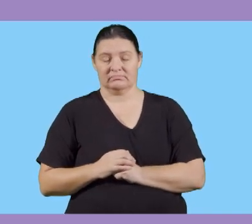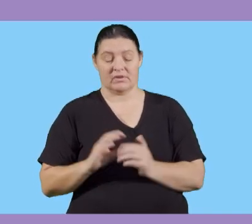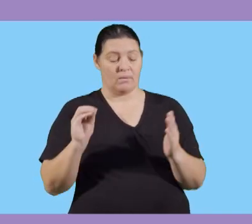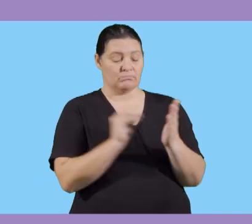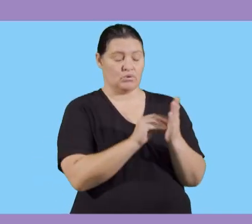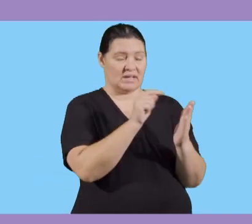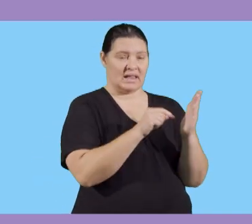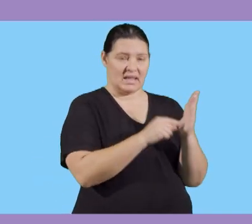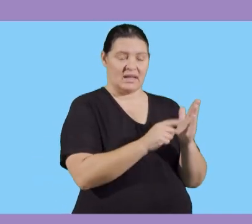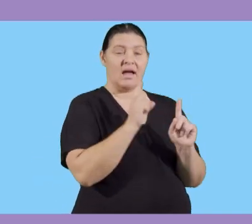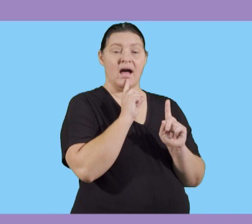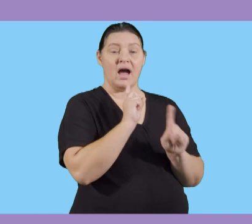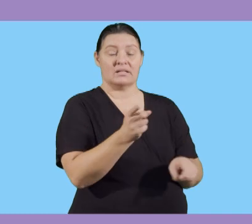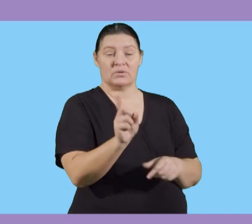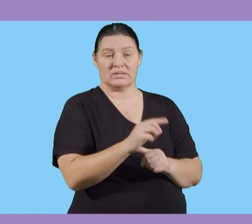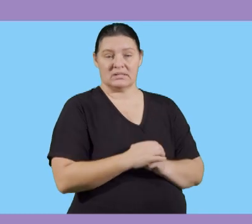an answer of